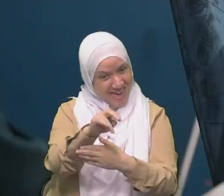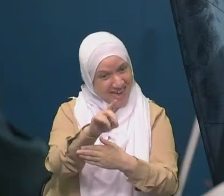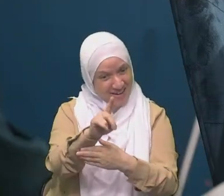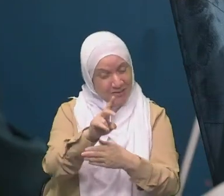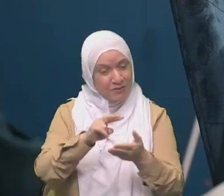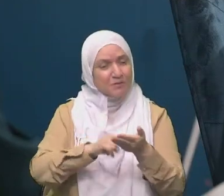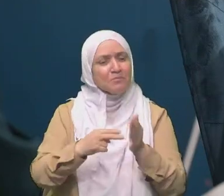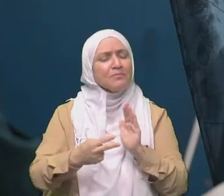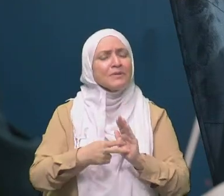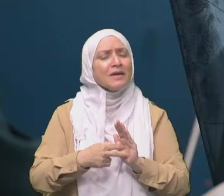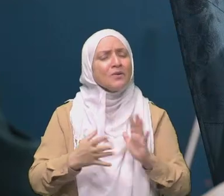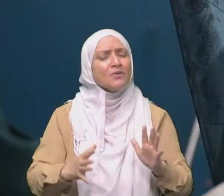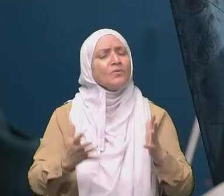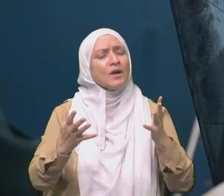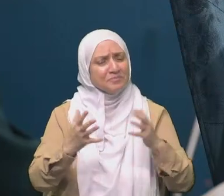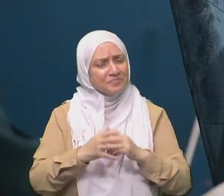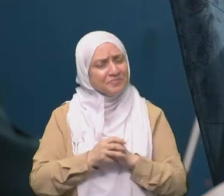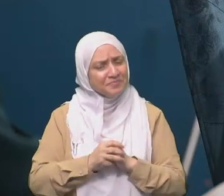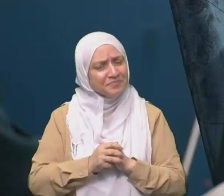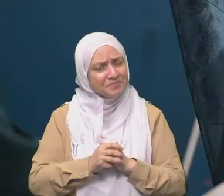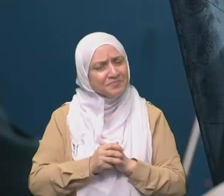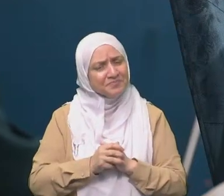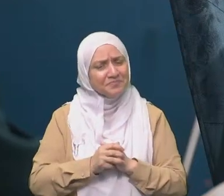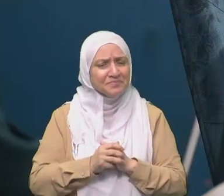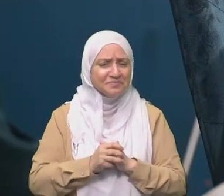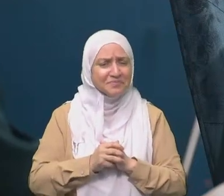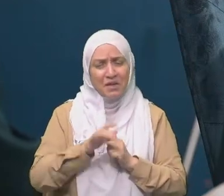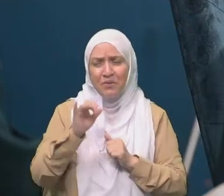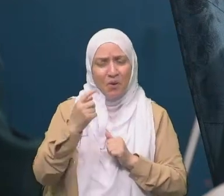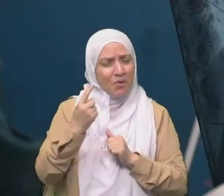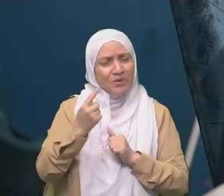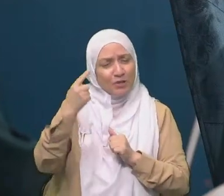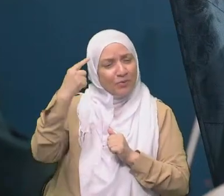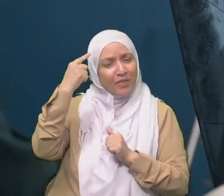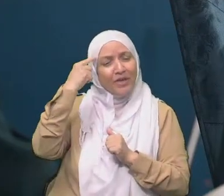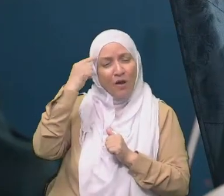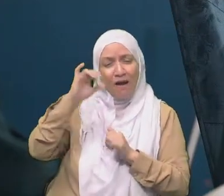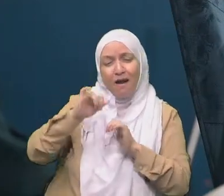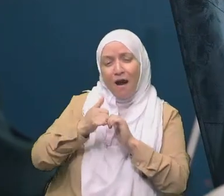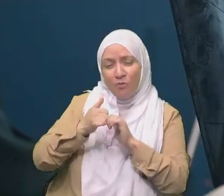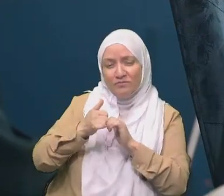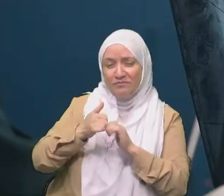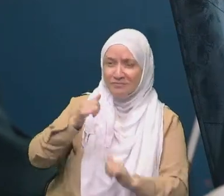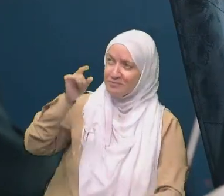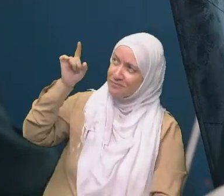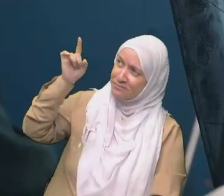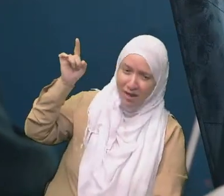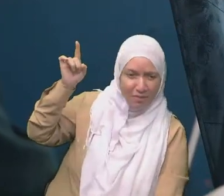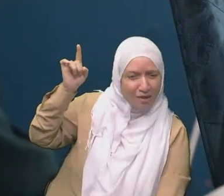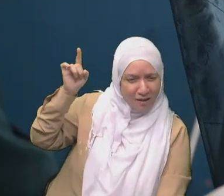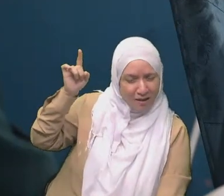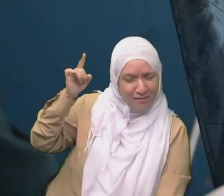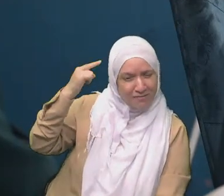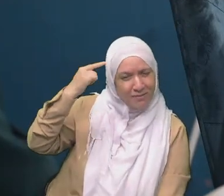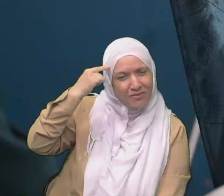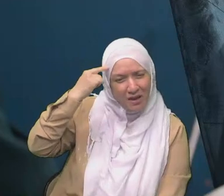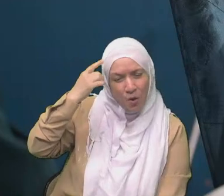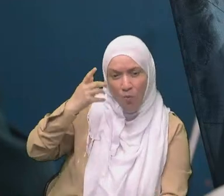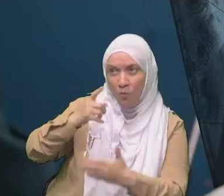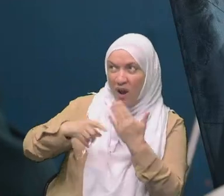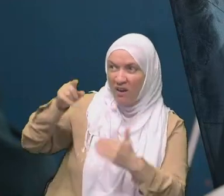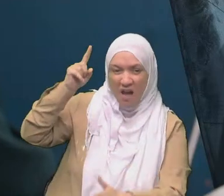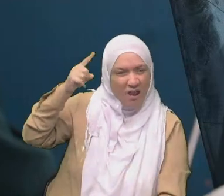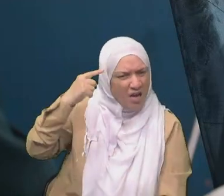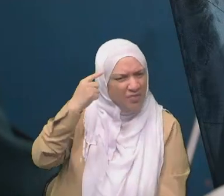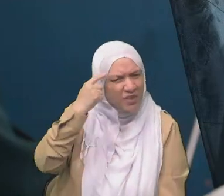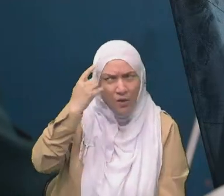God's speech. So that's the same thing here. You know, look, right. If God would not accept this, for example, they